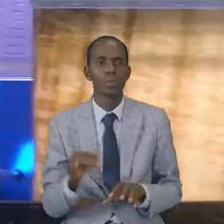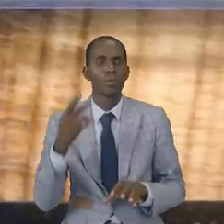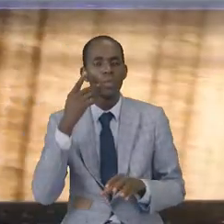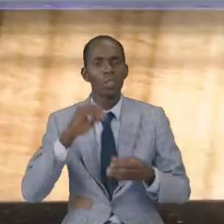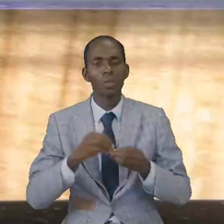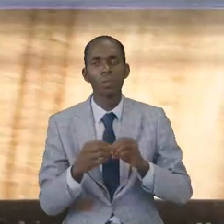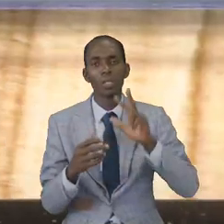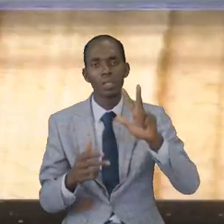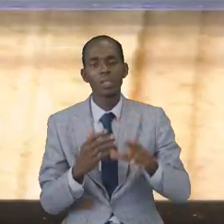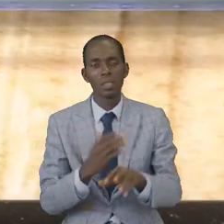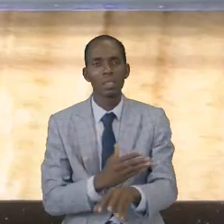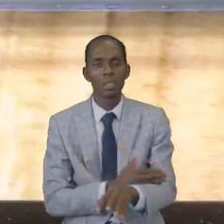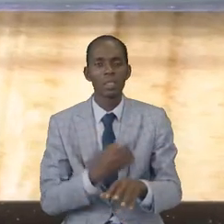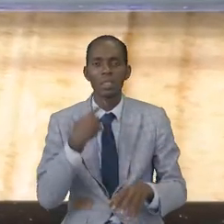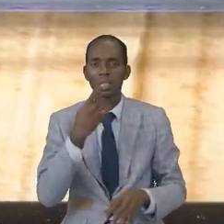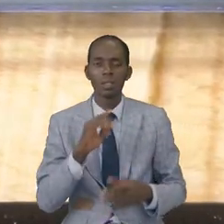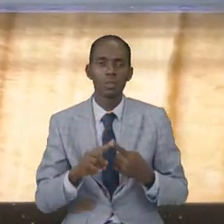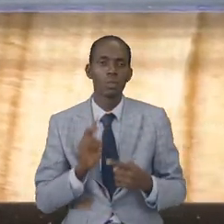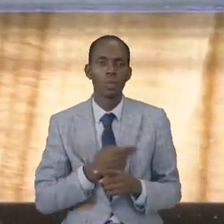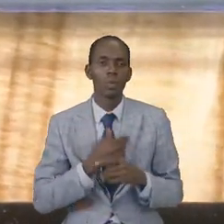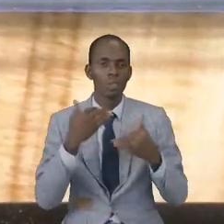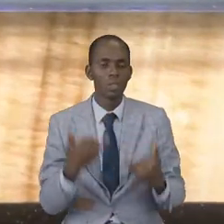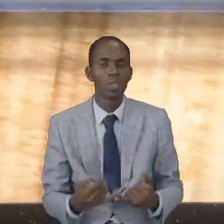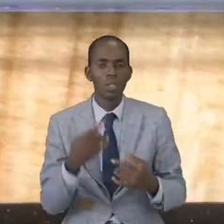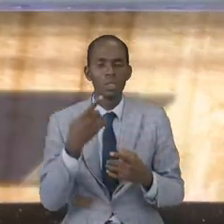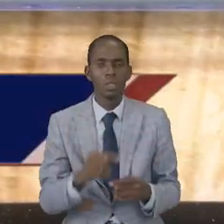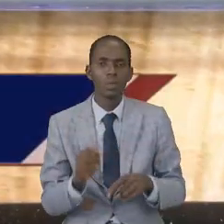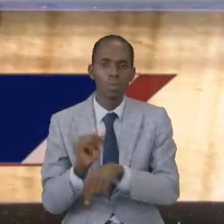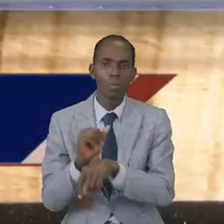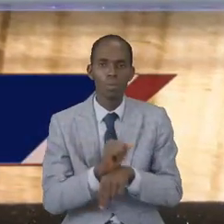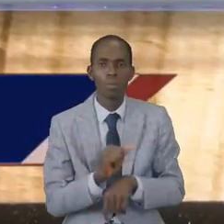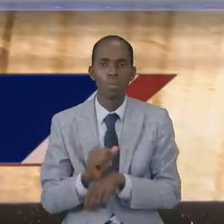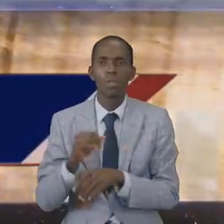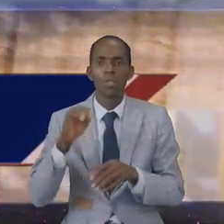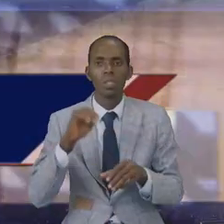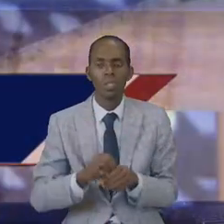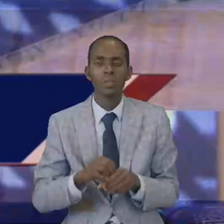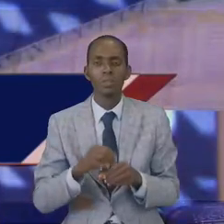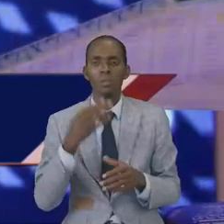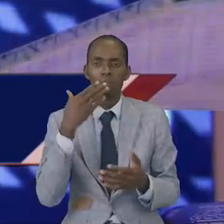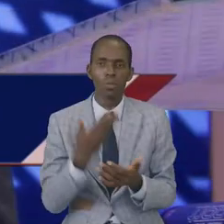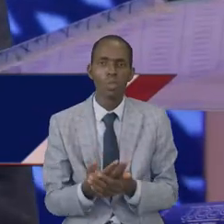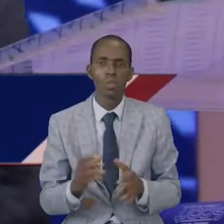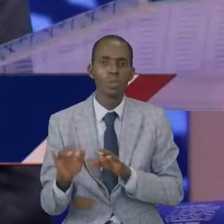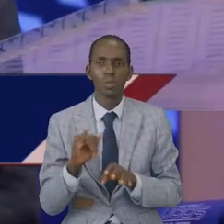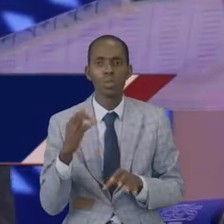three. Number three tells us now the commission in well doing